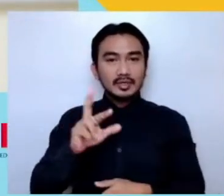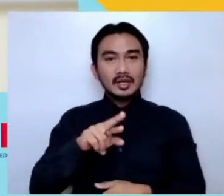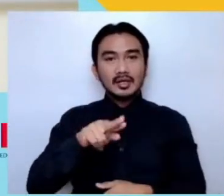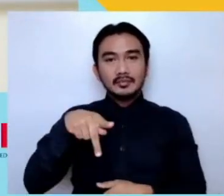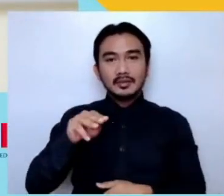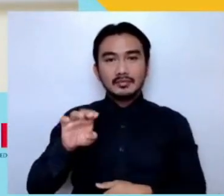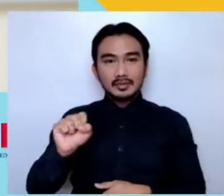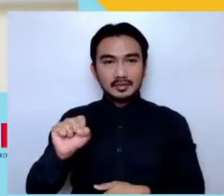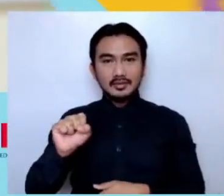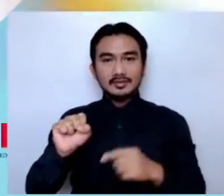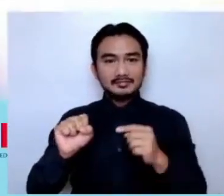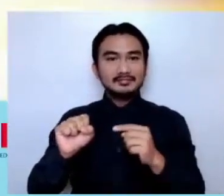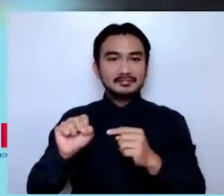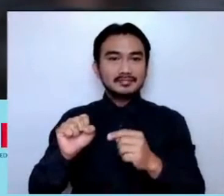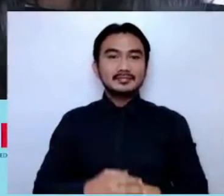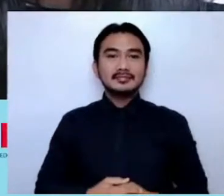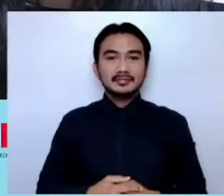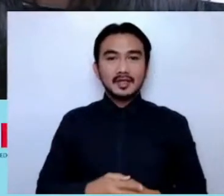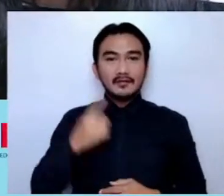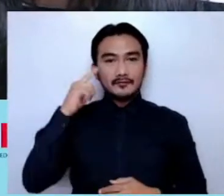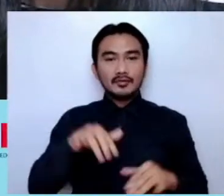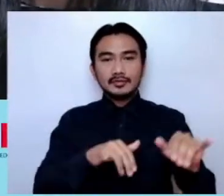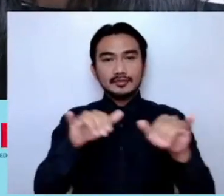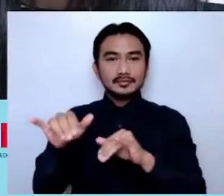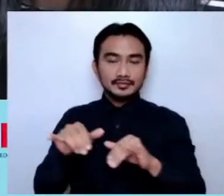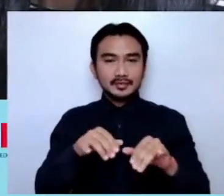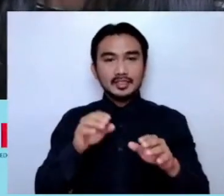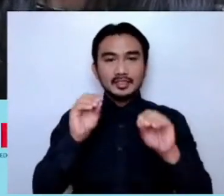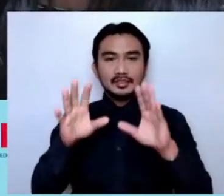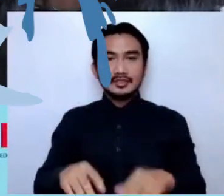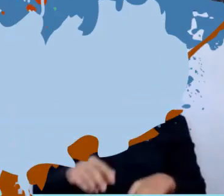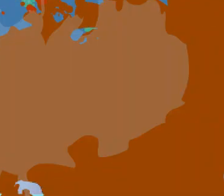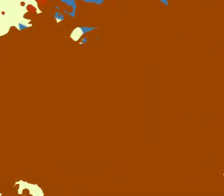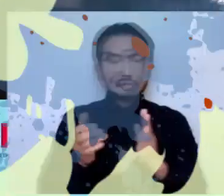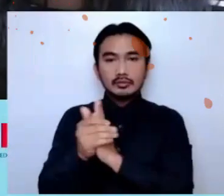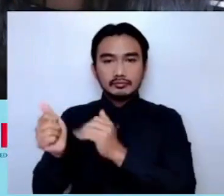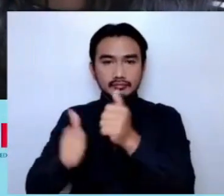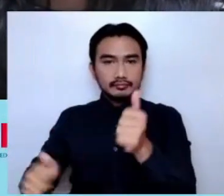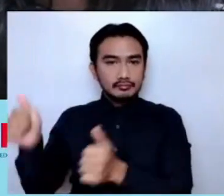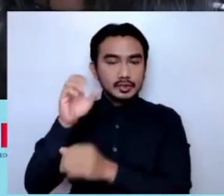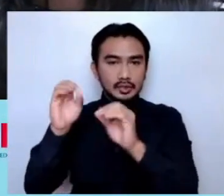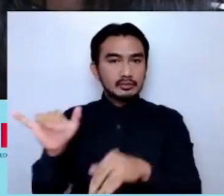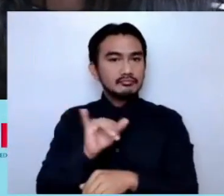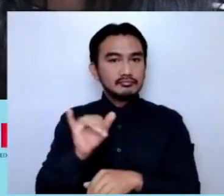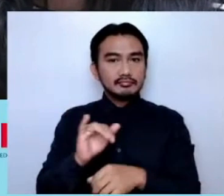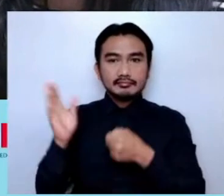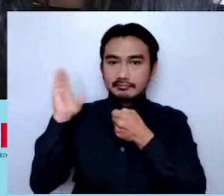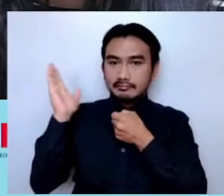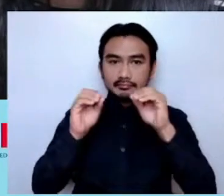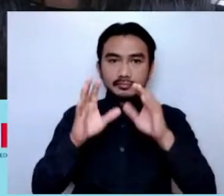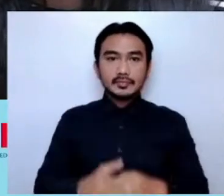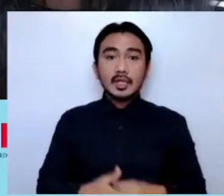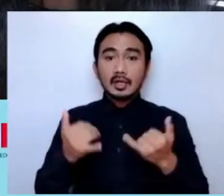Professional Standards for Teachers School Year 2021 to 2022. For this episode, we will focus